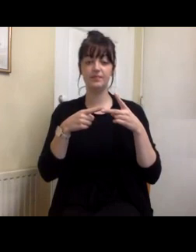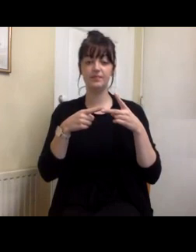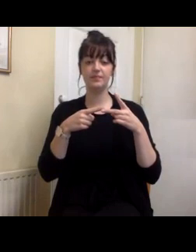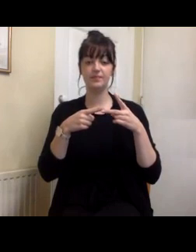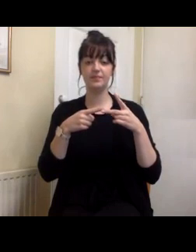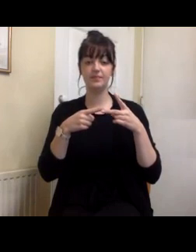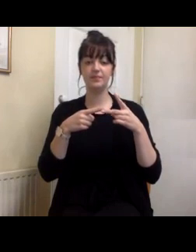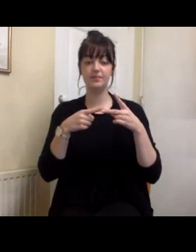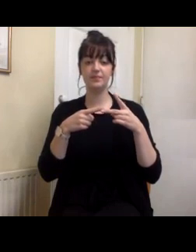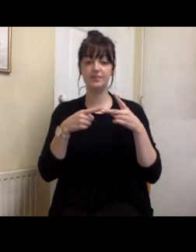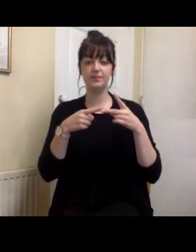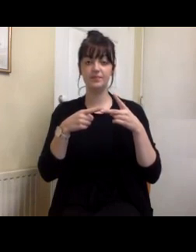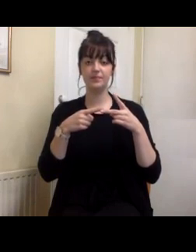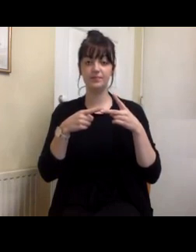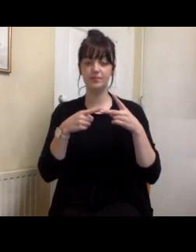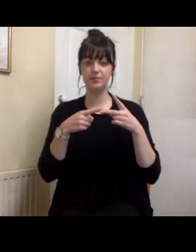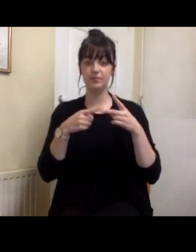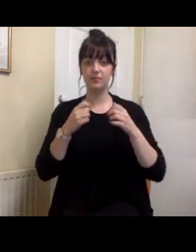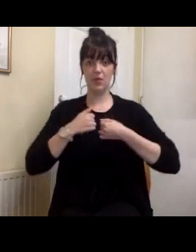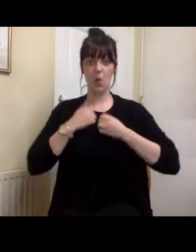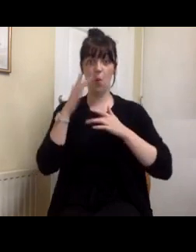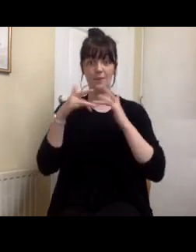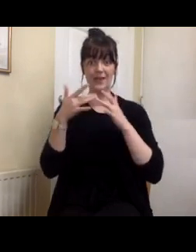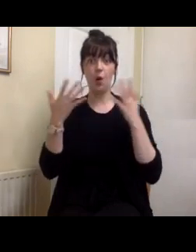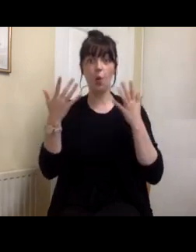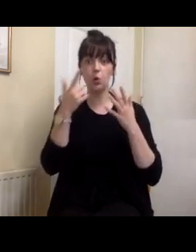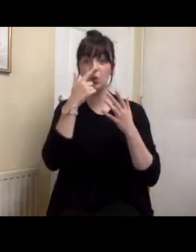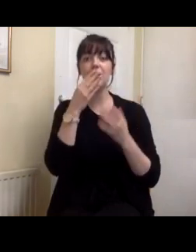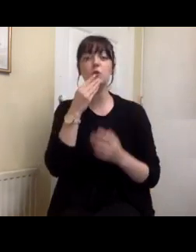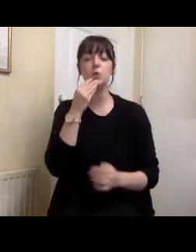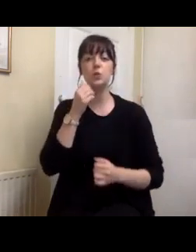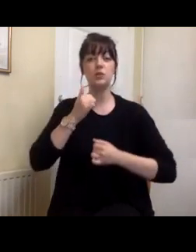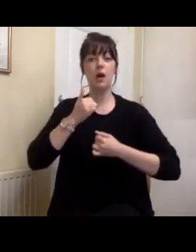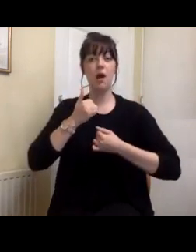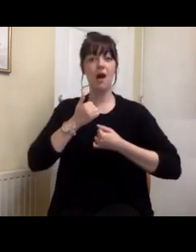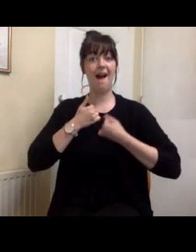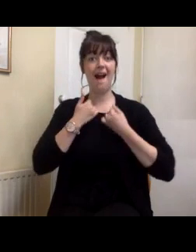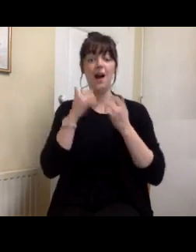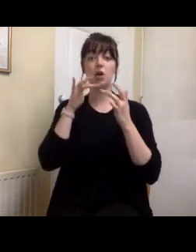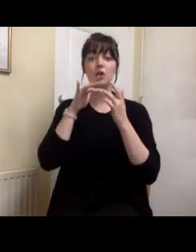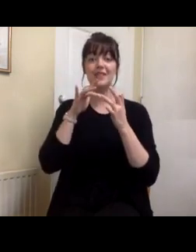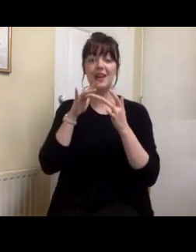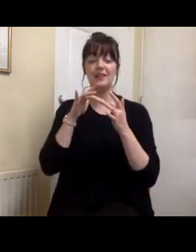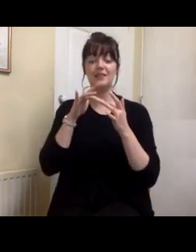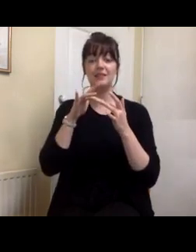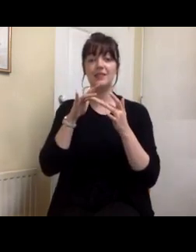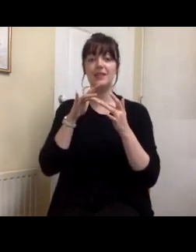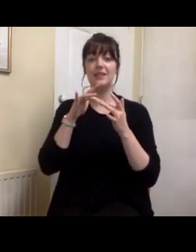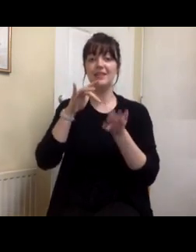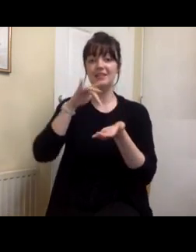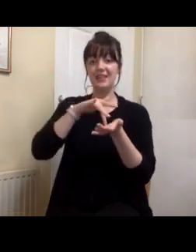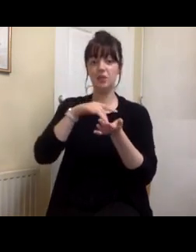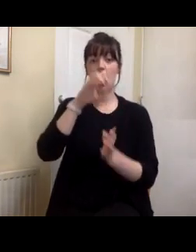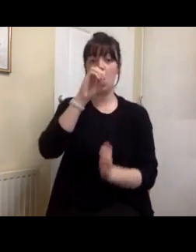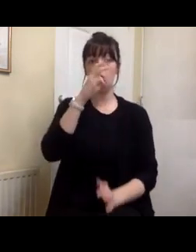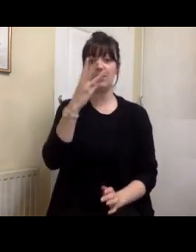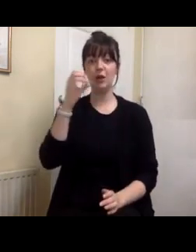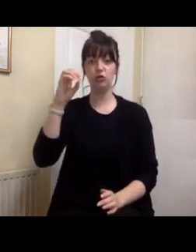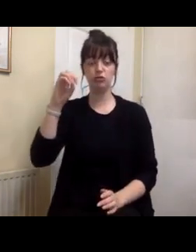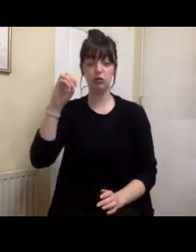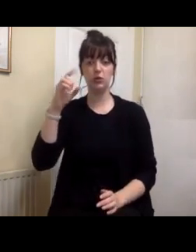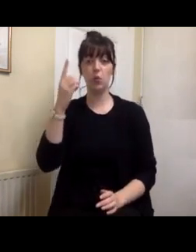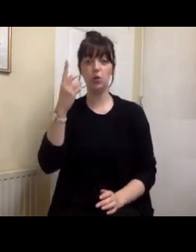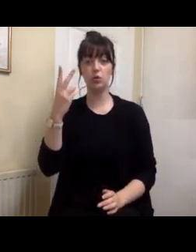lowerthamescrossing.co.uk/design-consultation. Using the website or, of course, Highways England's contact centre on 0300